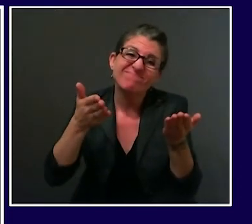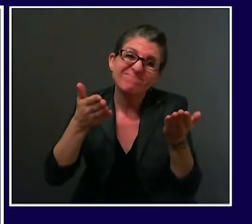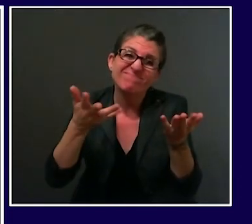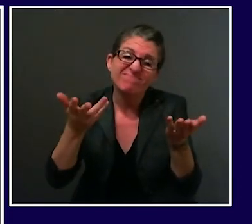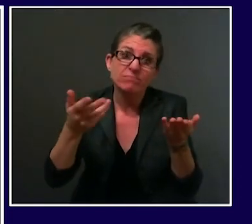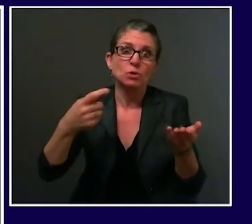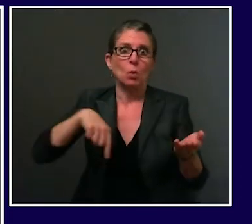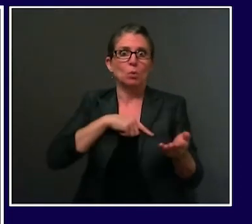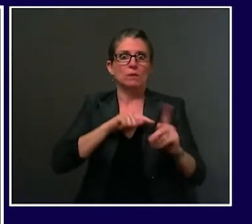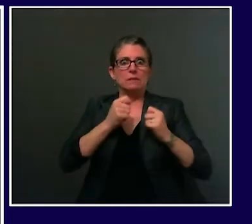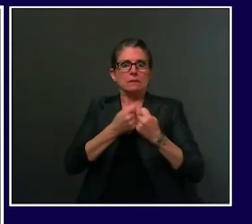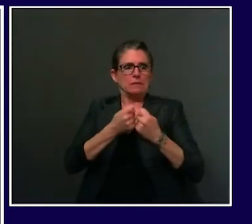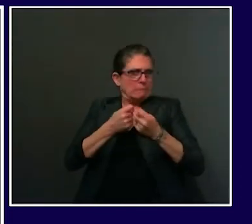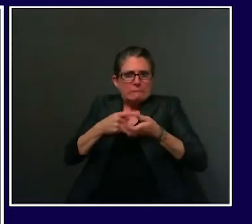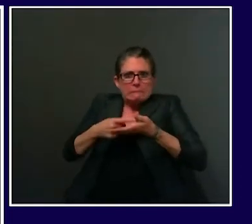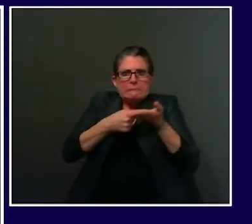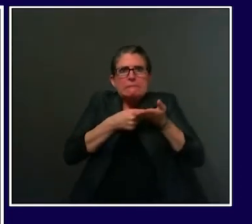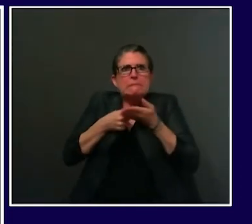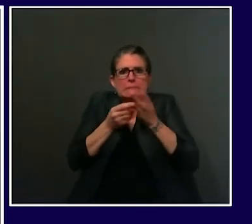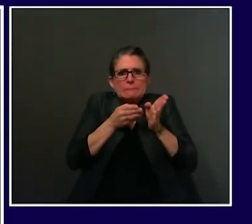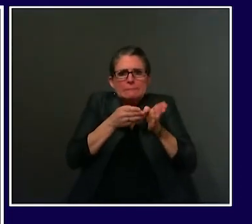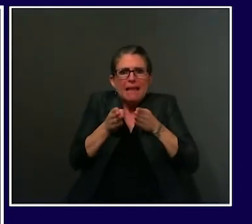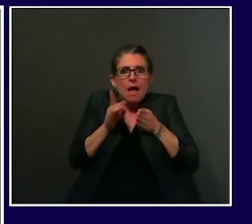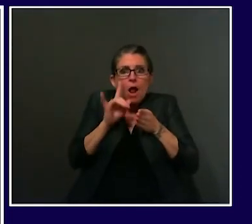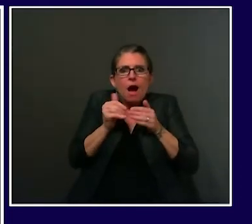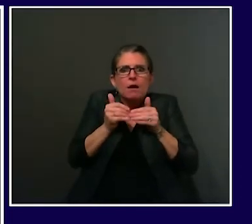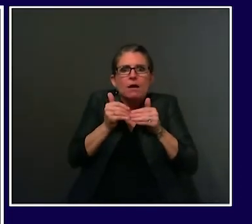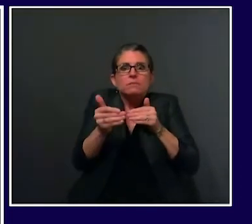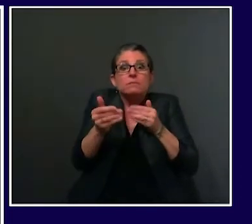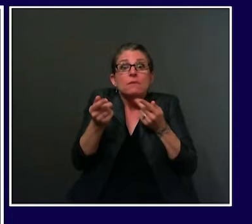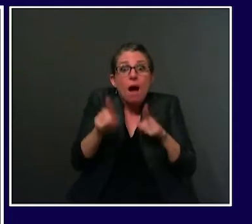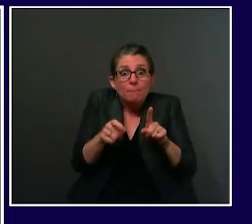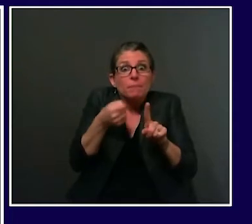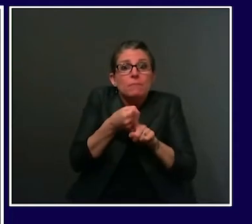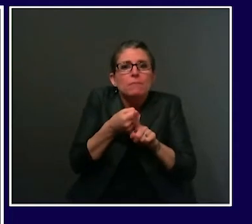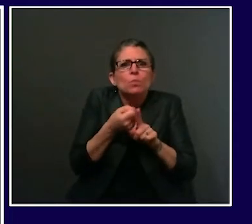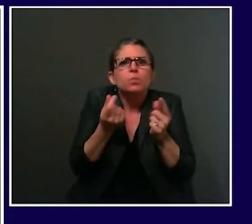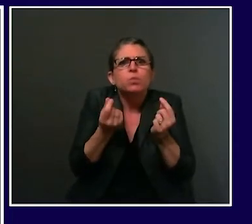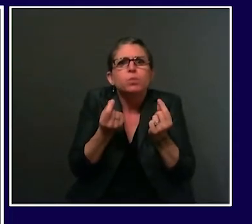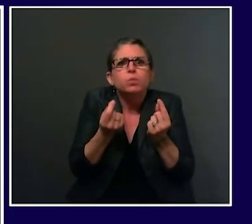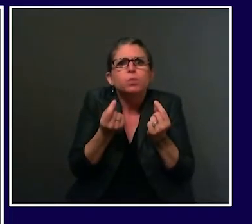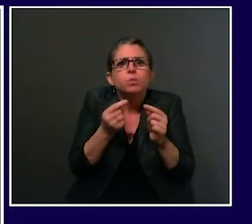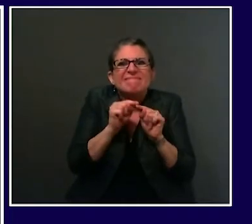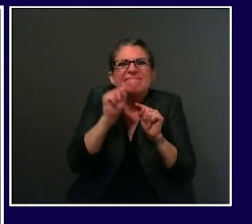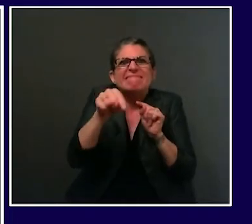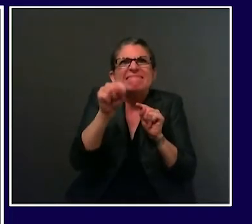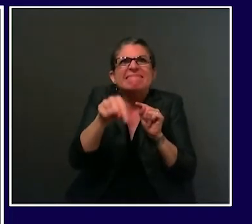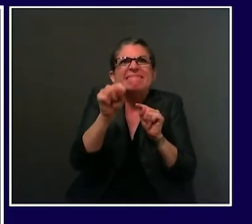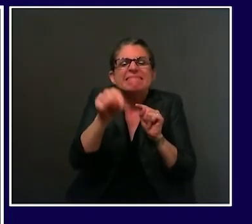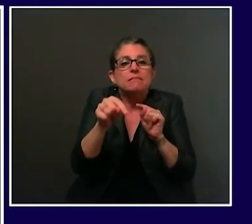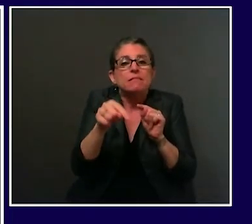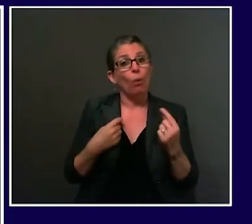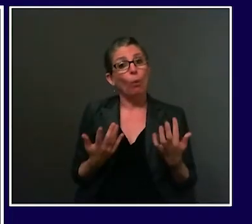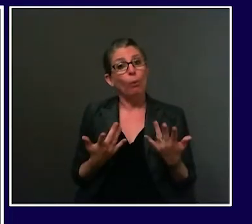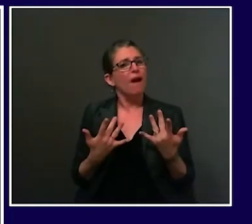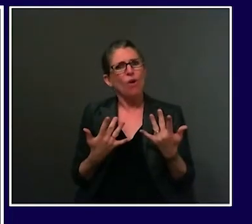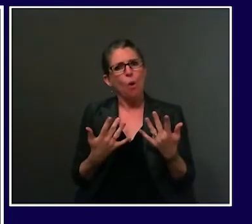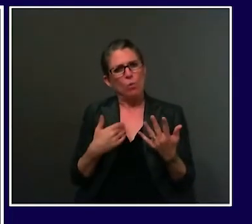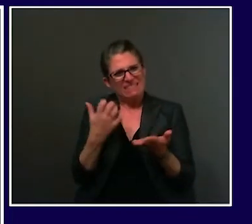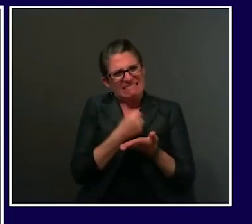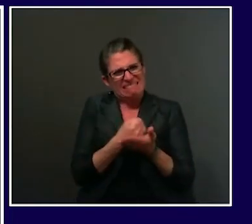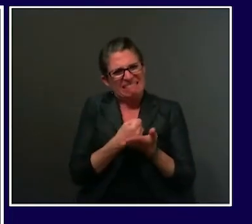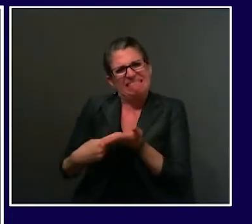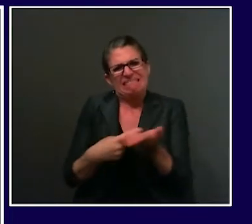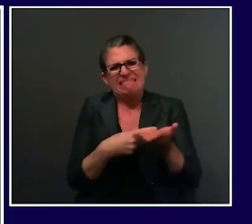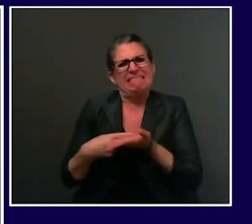right now, but where we need to go and where we need to be after COVID-19 has wrapped up in order to